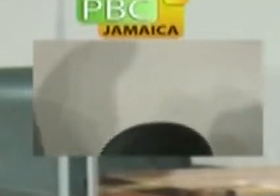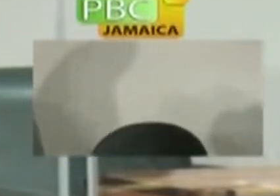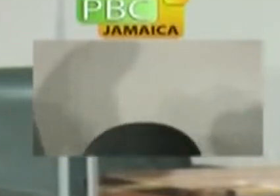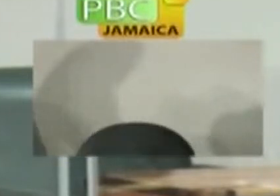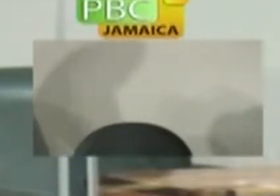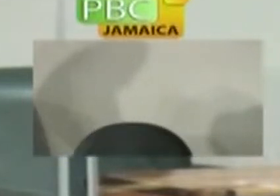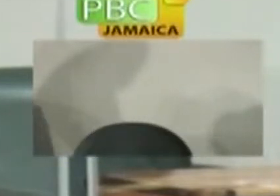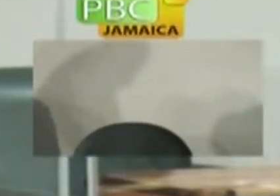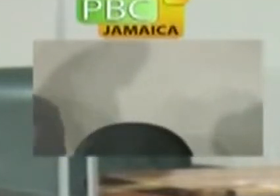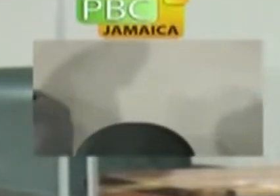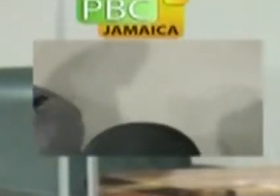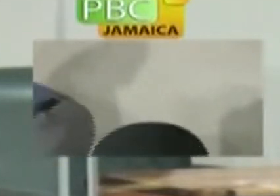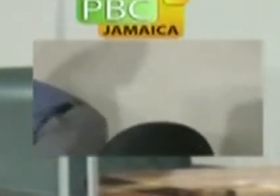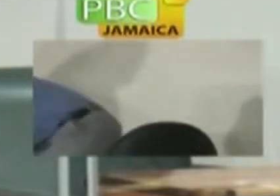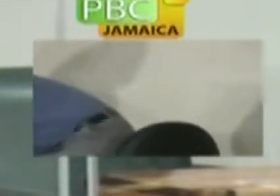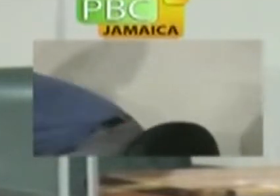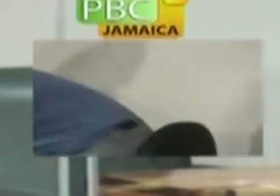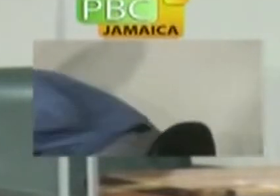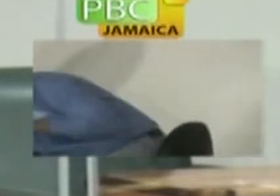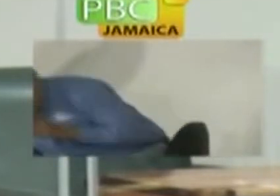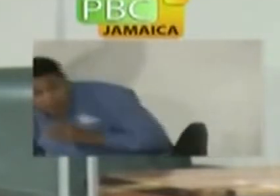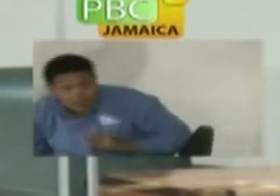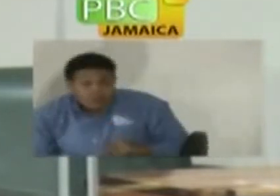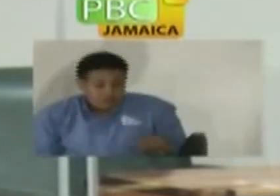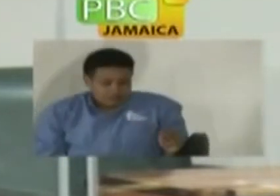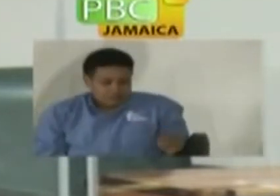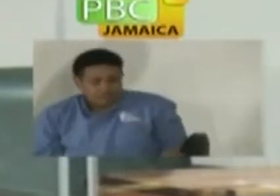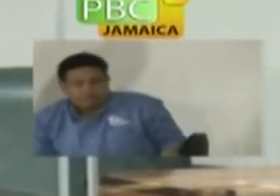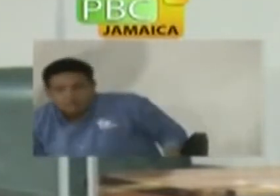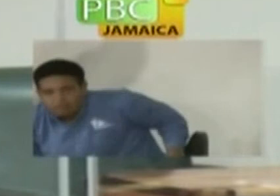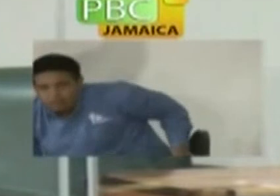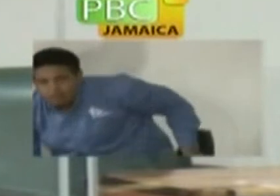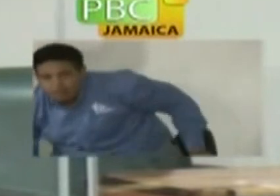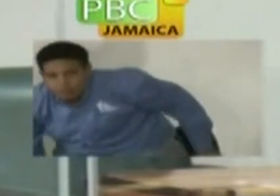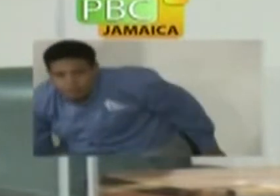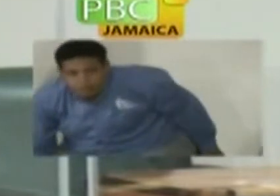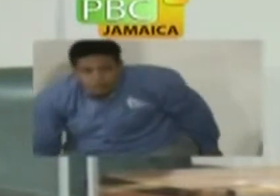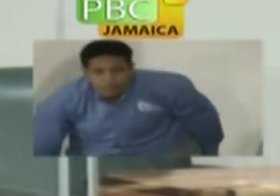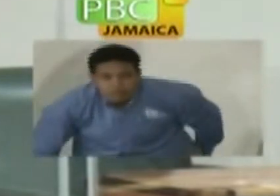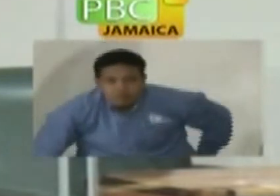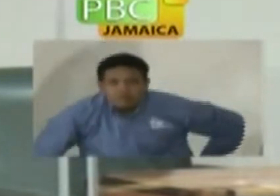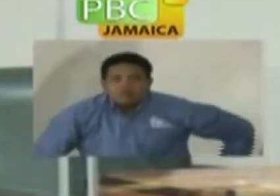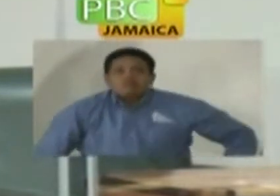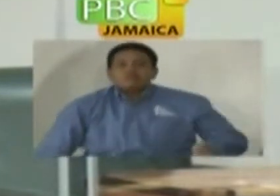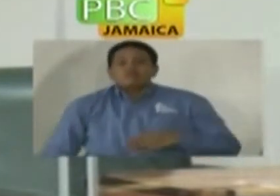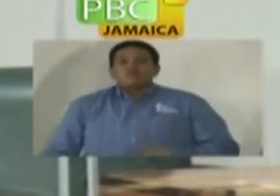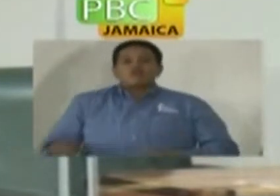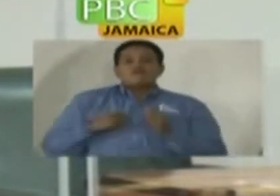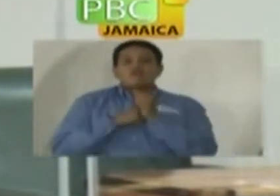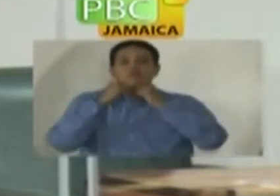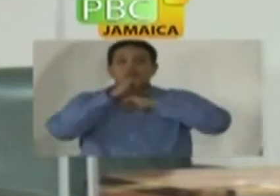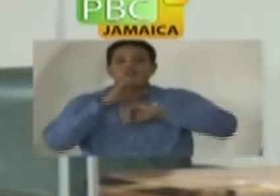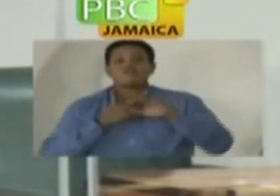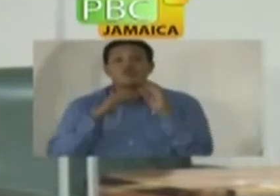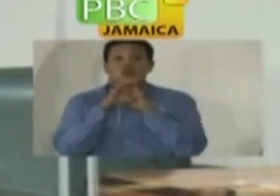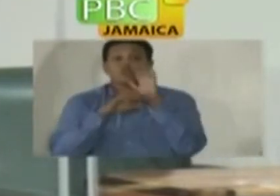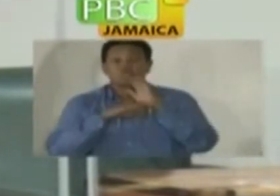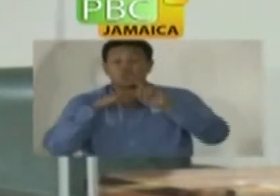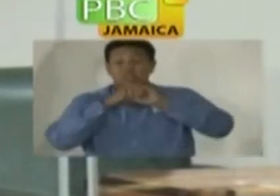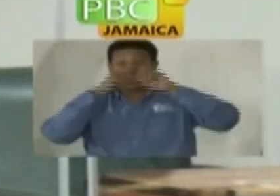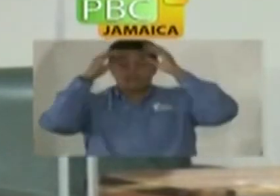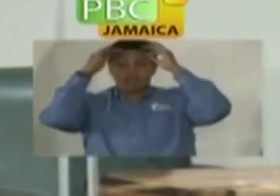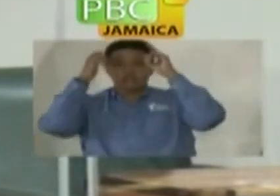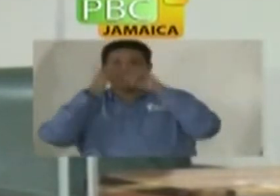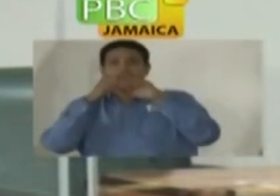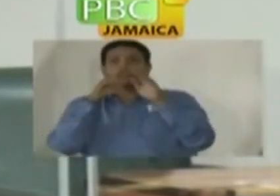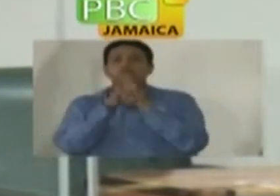contemplated that in criminal matters, the Crown or